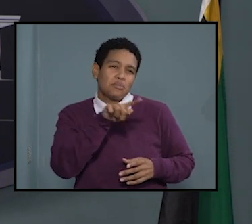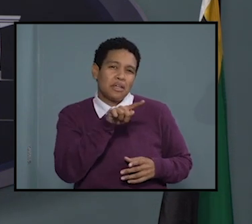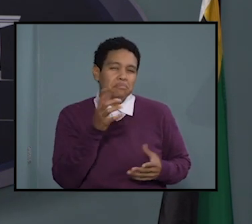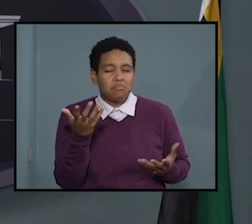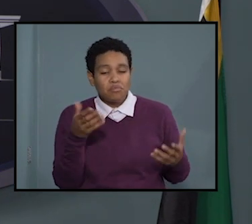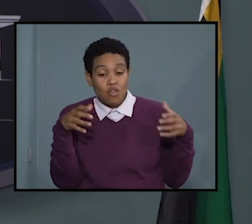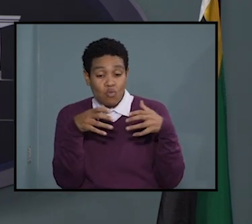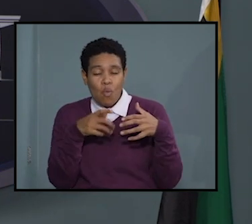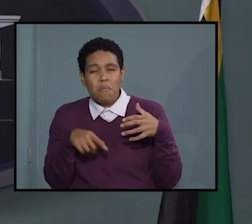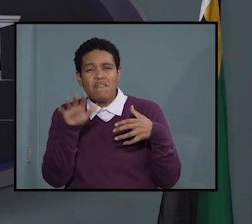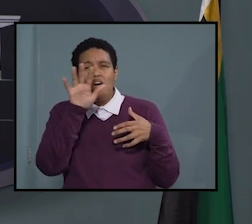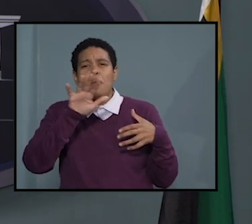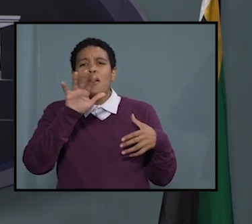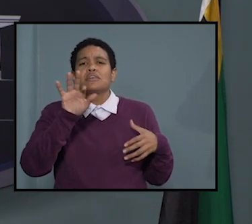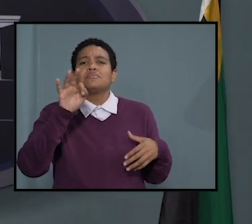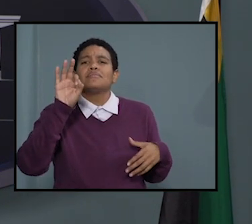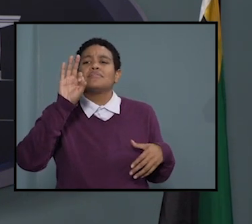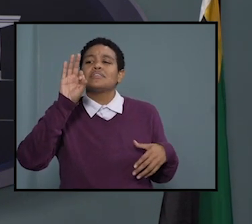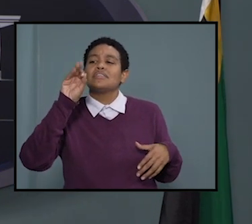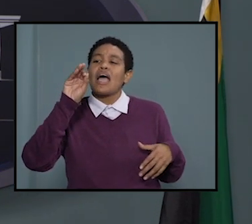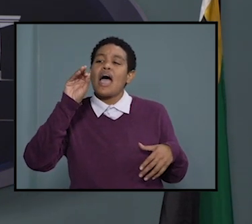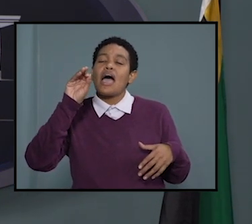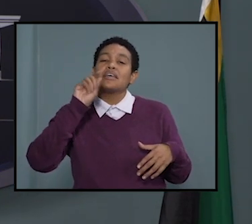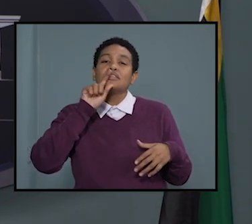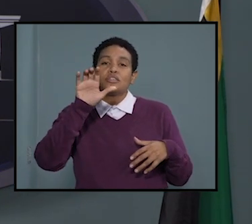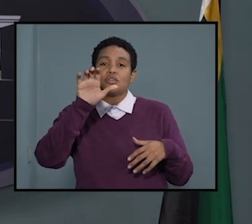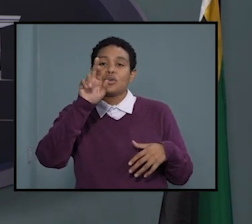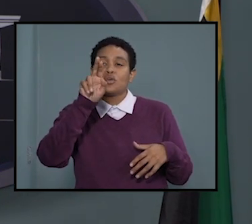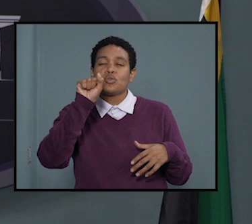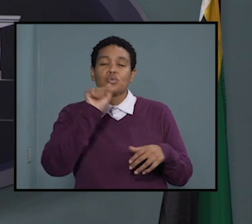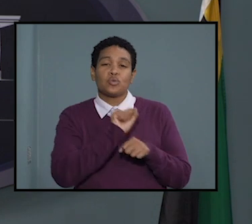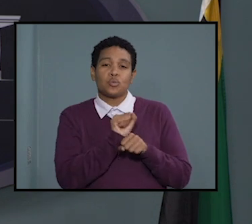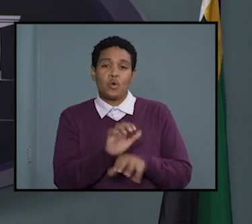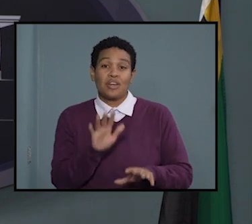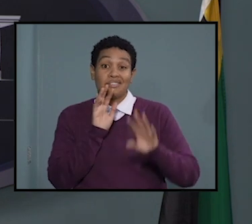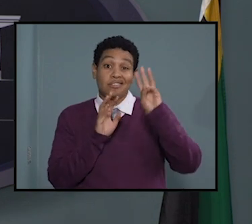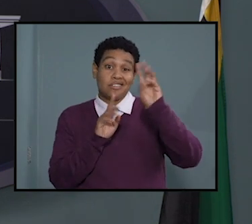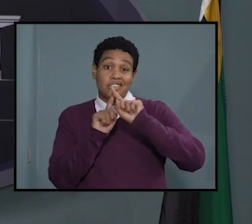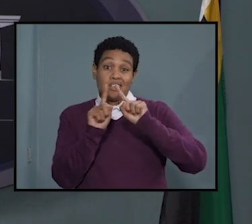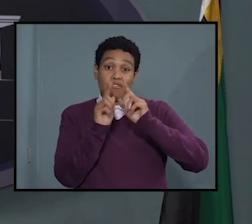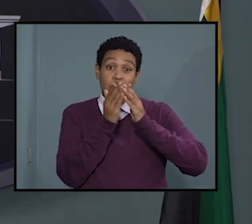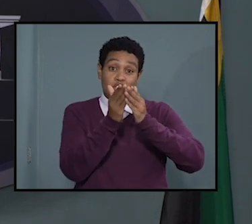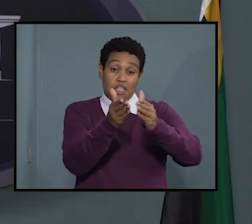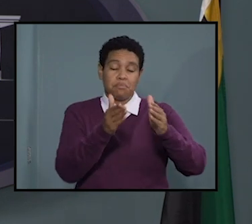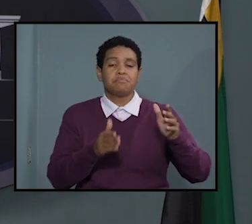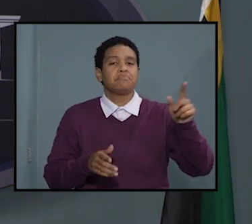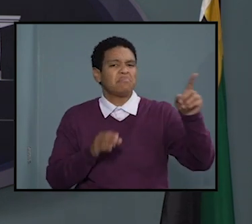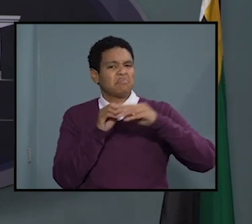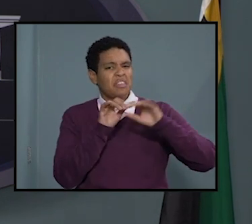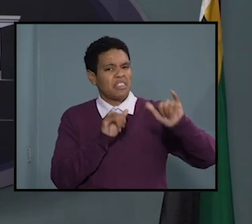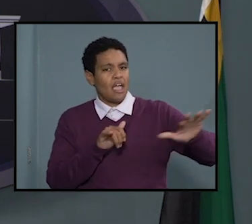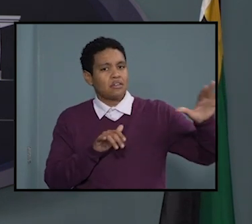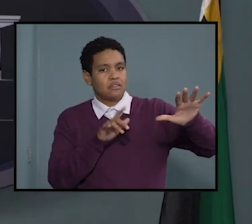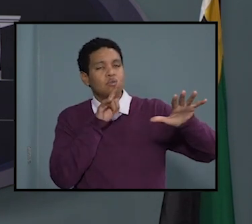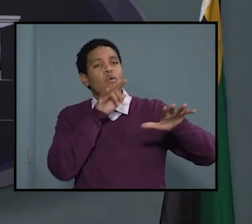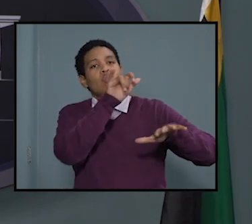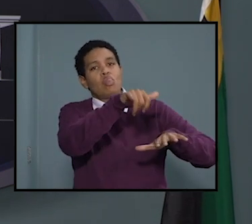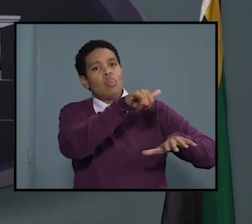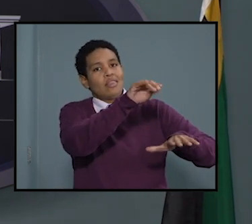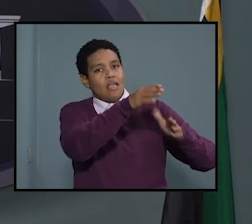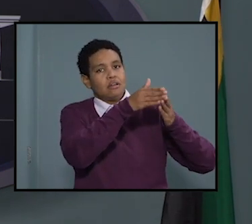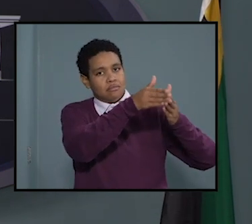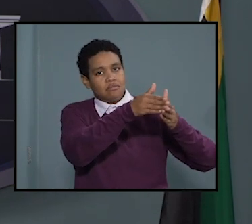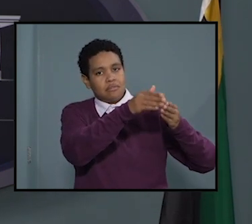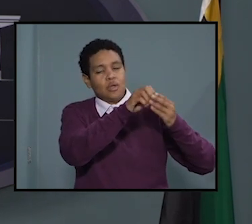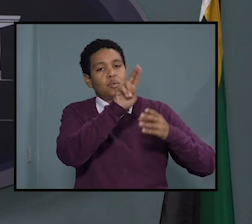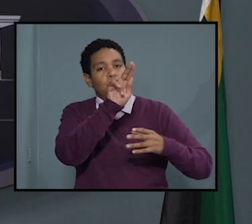it's a group of approximately 90 cruise workers on about 6 ships that are docked in that port at this